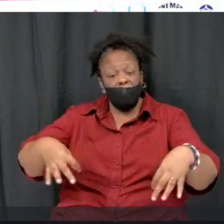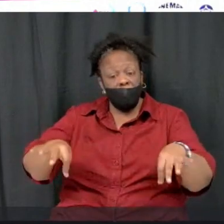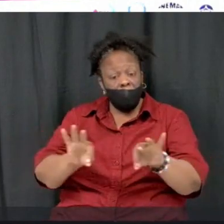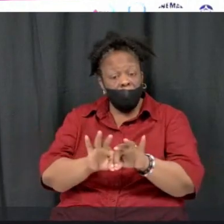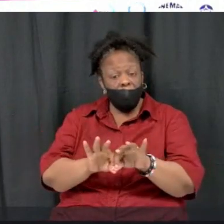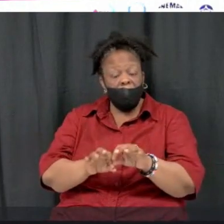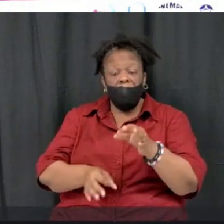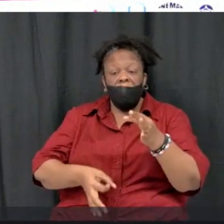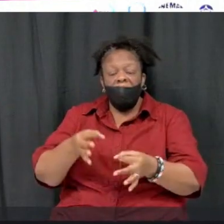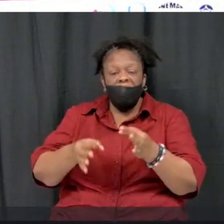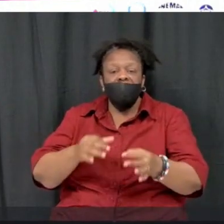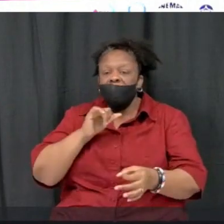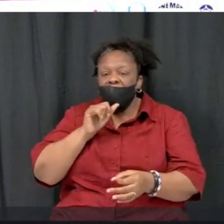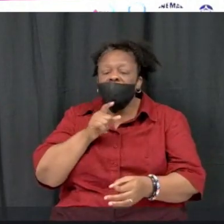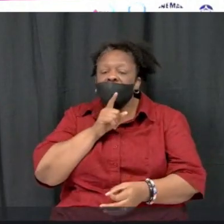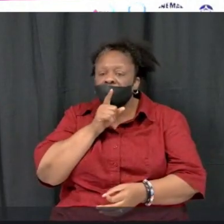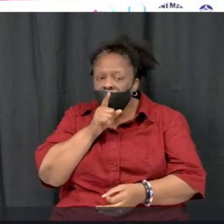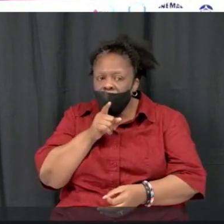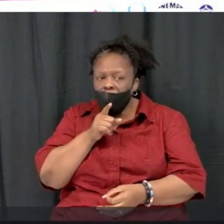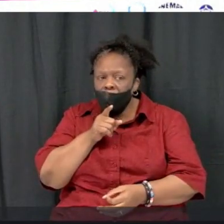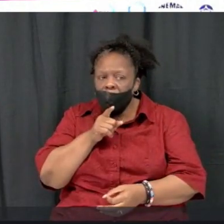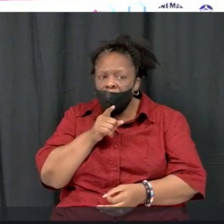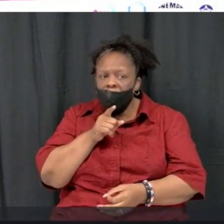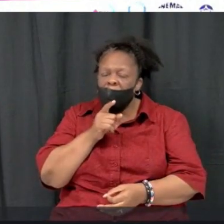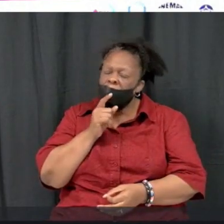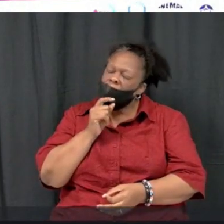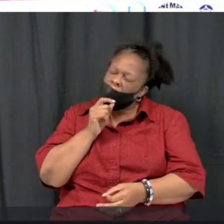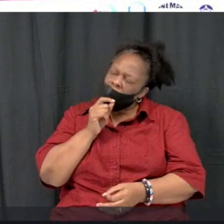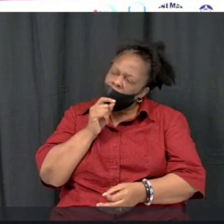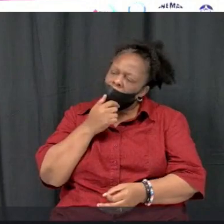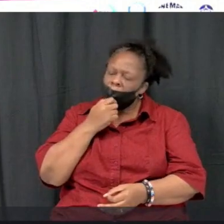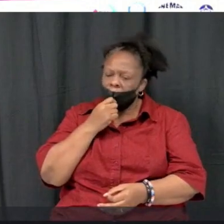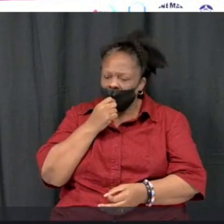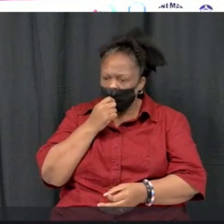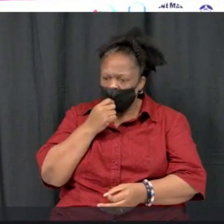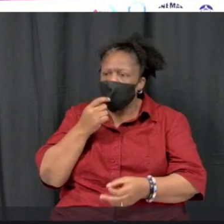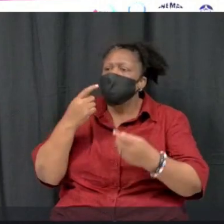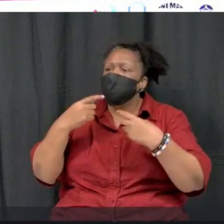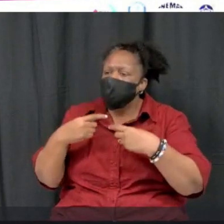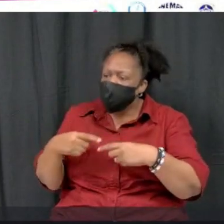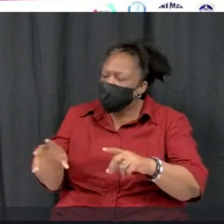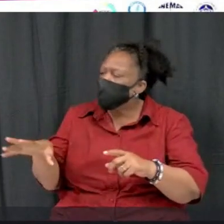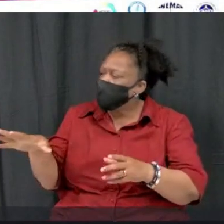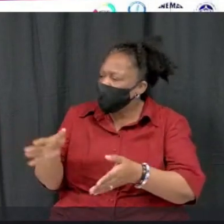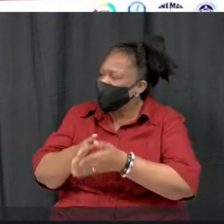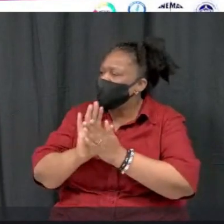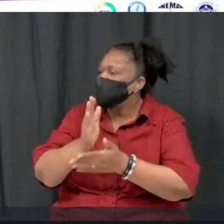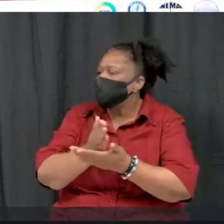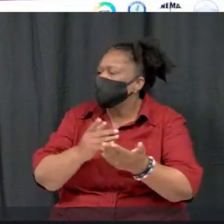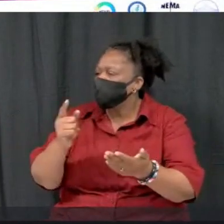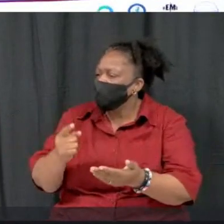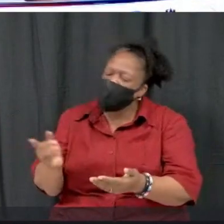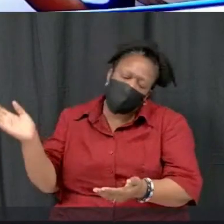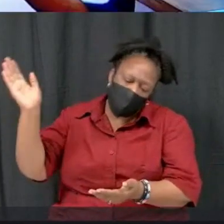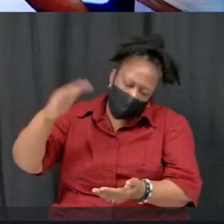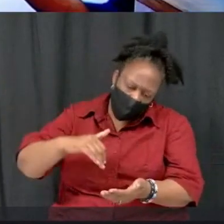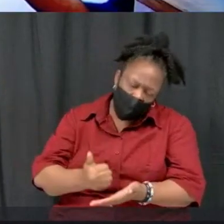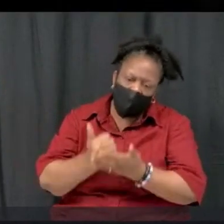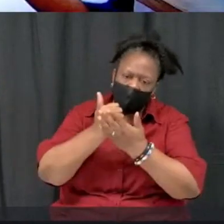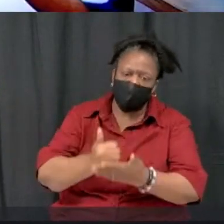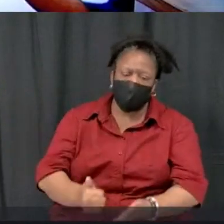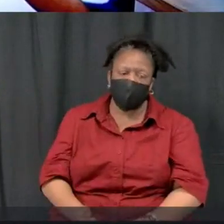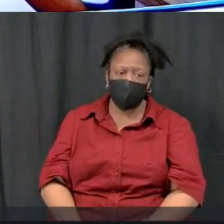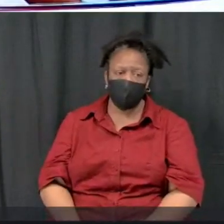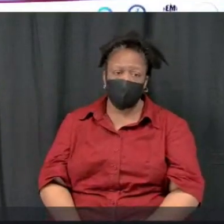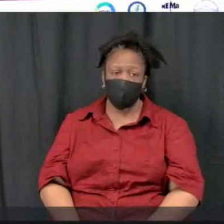and you are not a person who feels you could exercise authority, then find someone in that location who you work with who, would